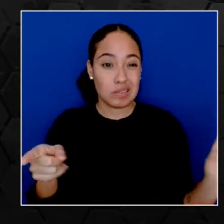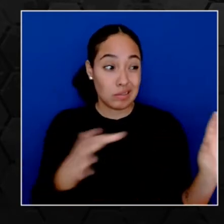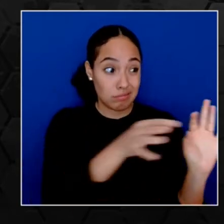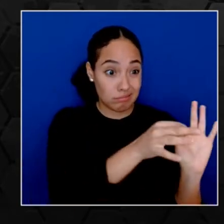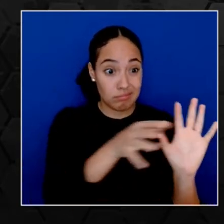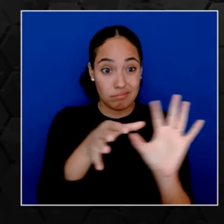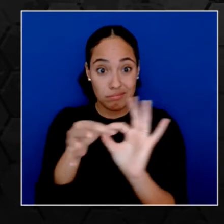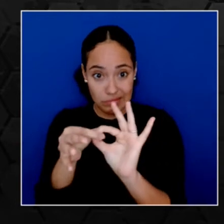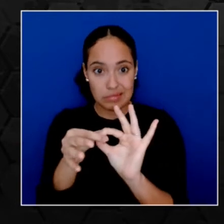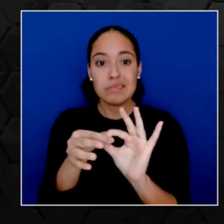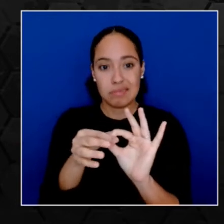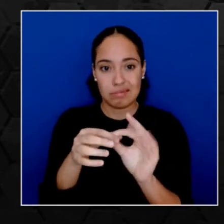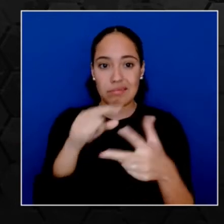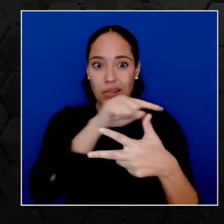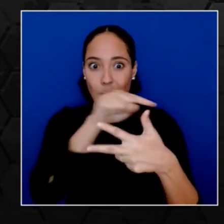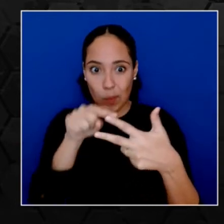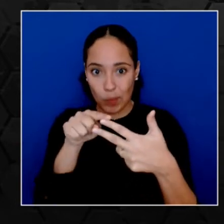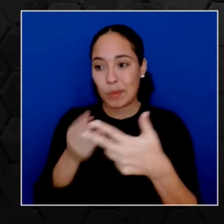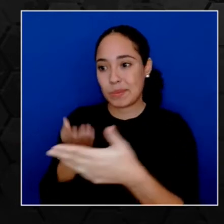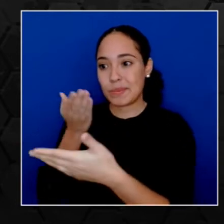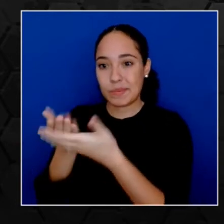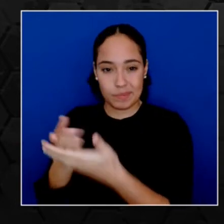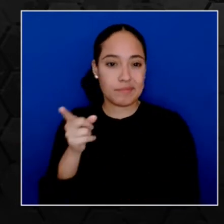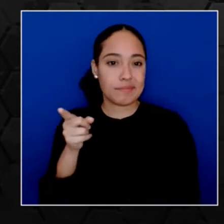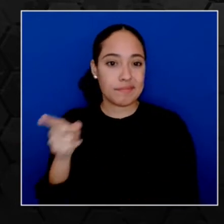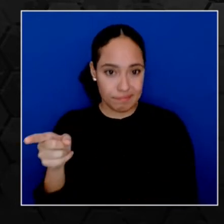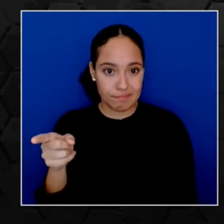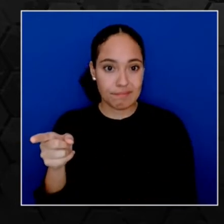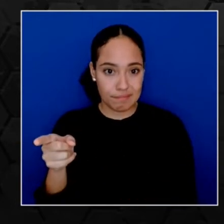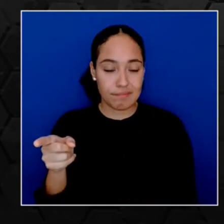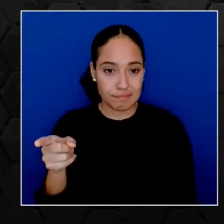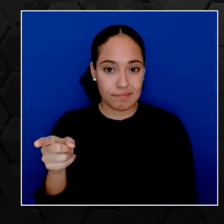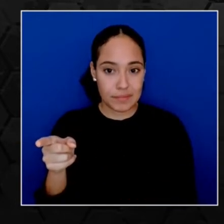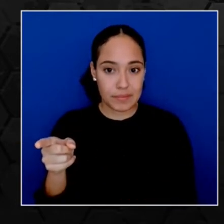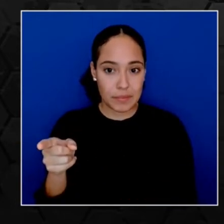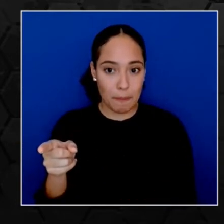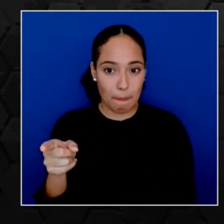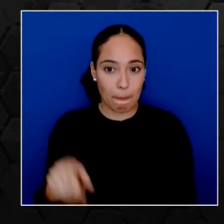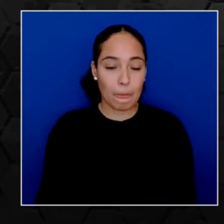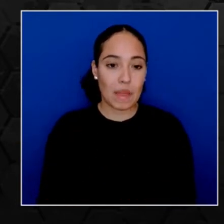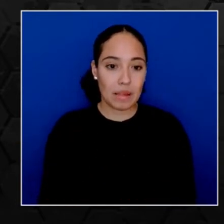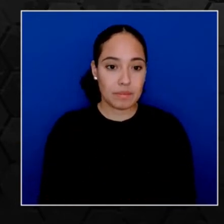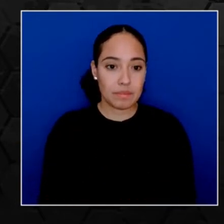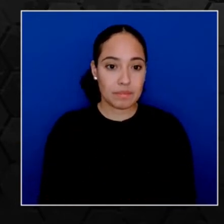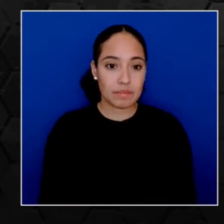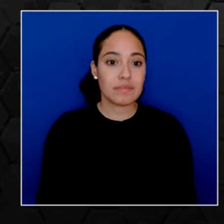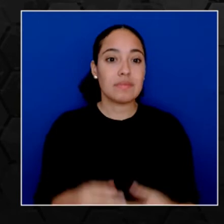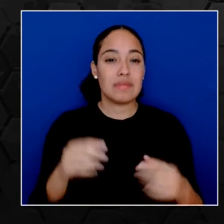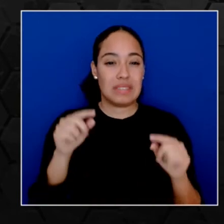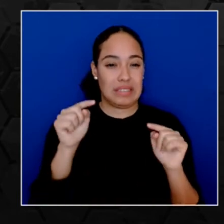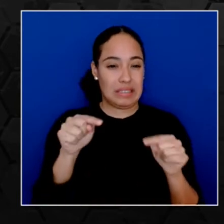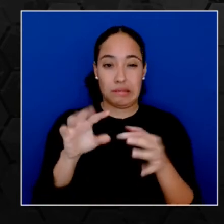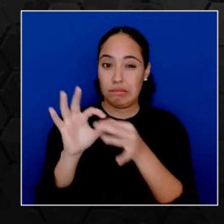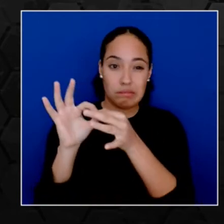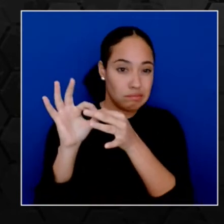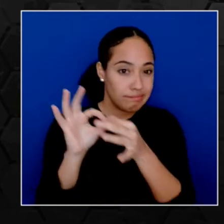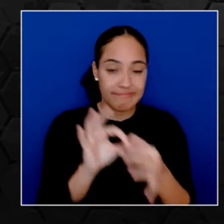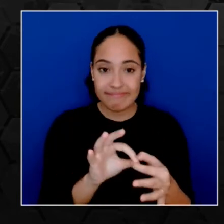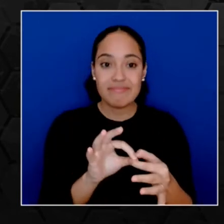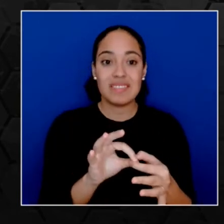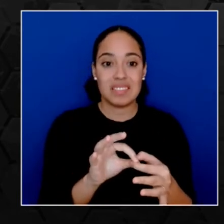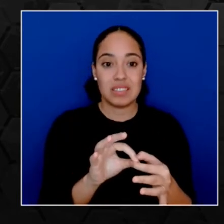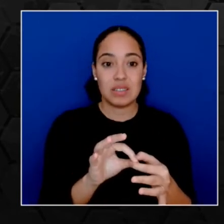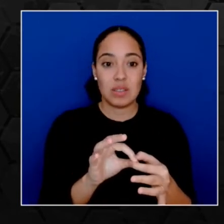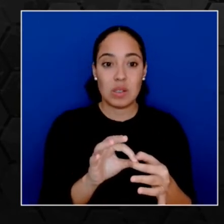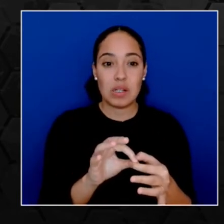understanding, orange is also recommended to user three. So this is like based on like not the like general population, but